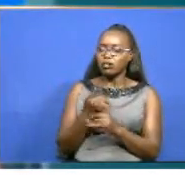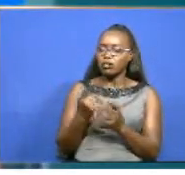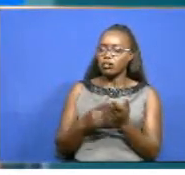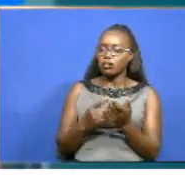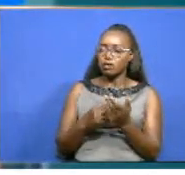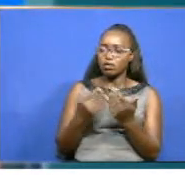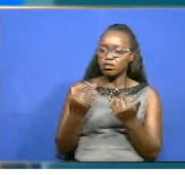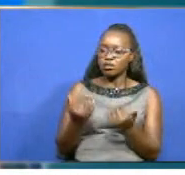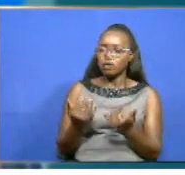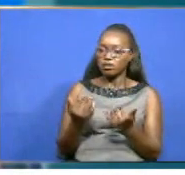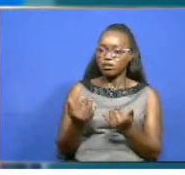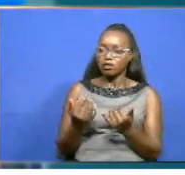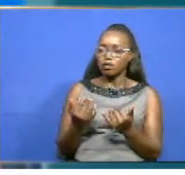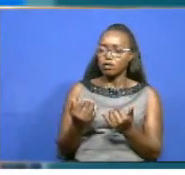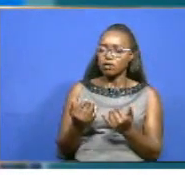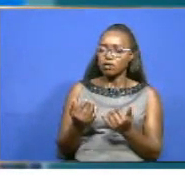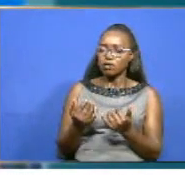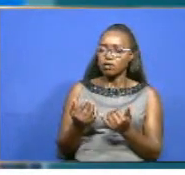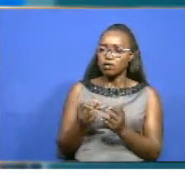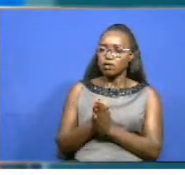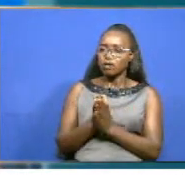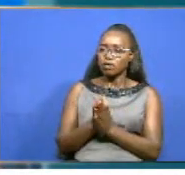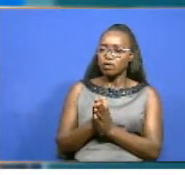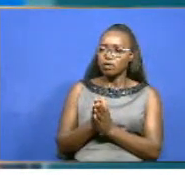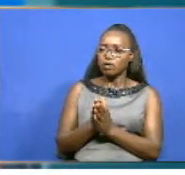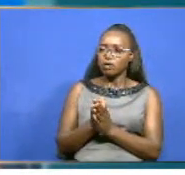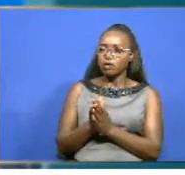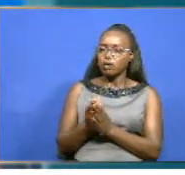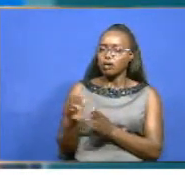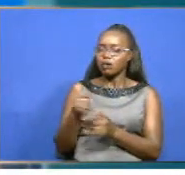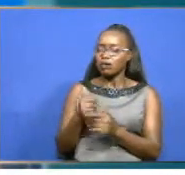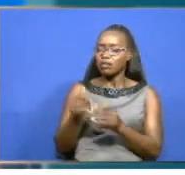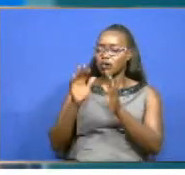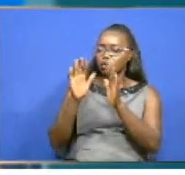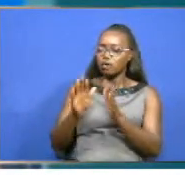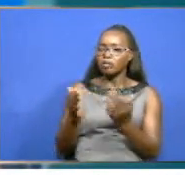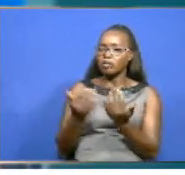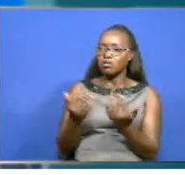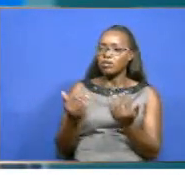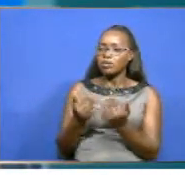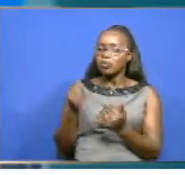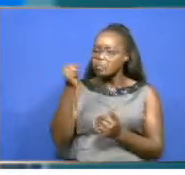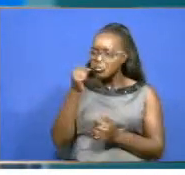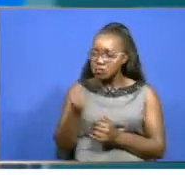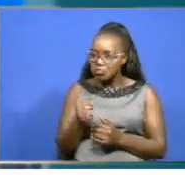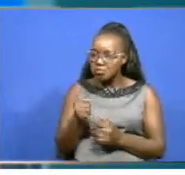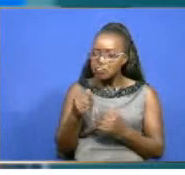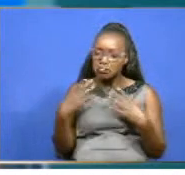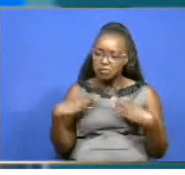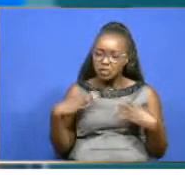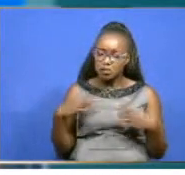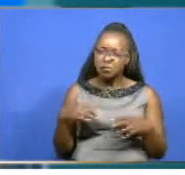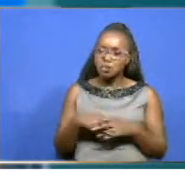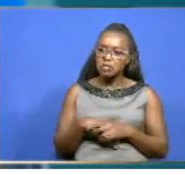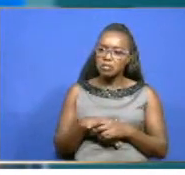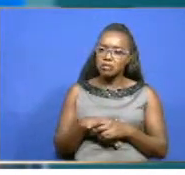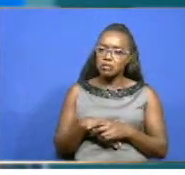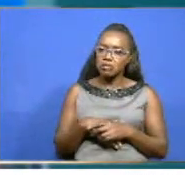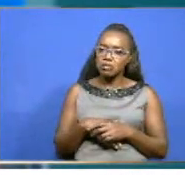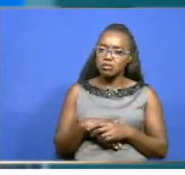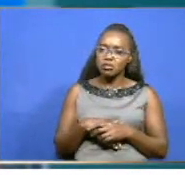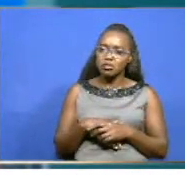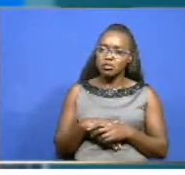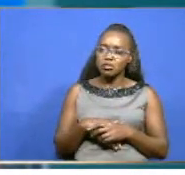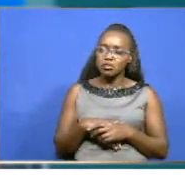now, and population categorization is also another important thing. We've got aging population at those particular